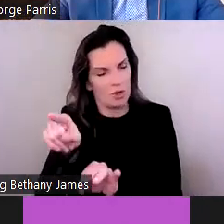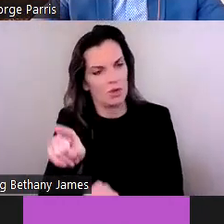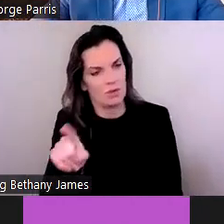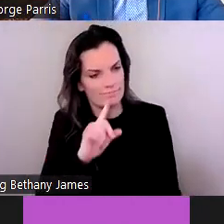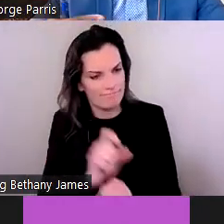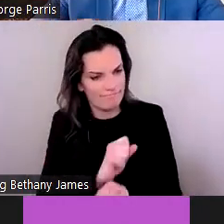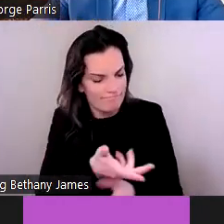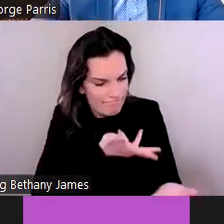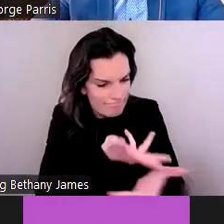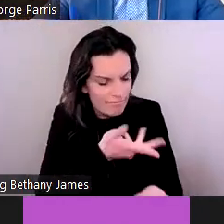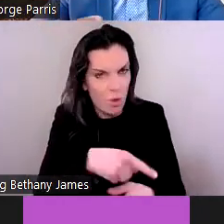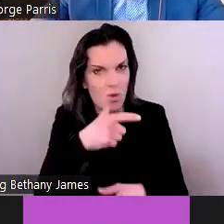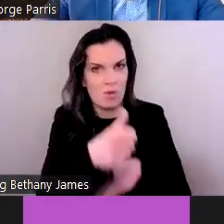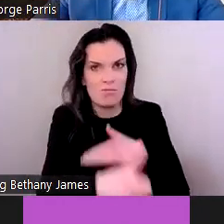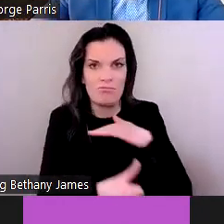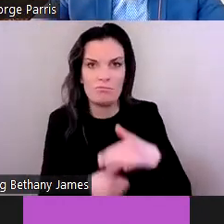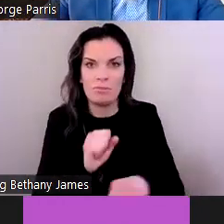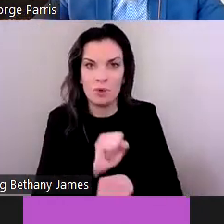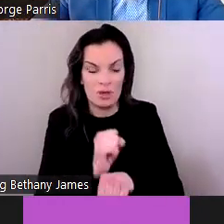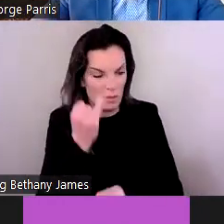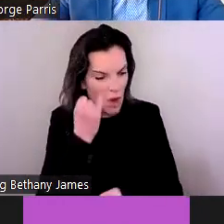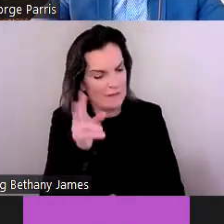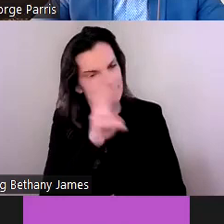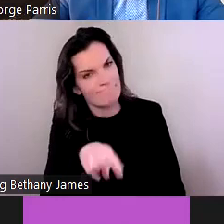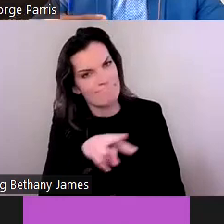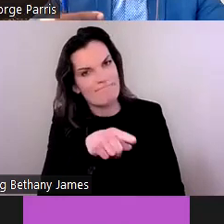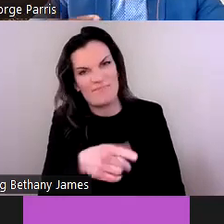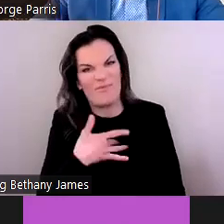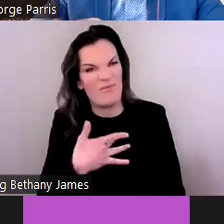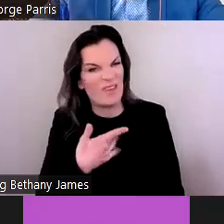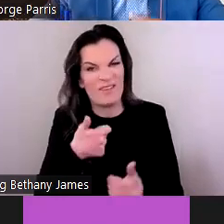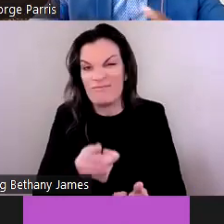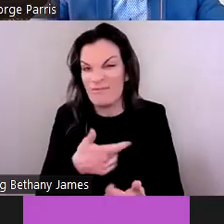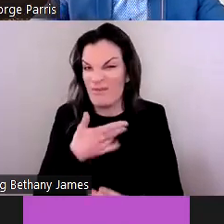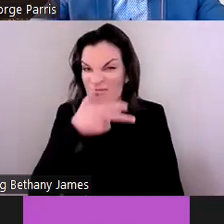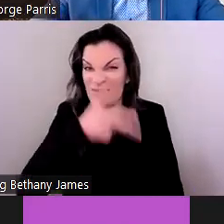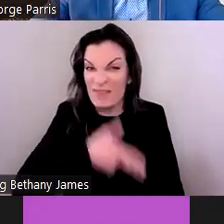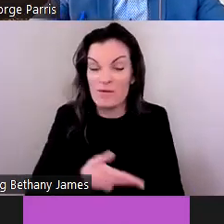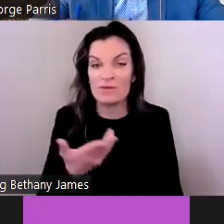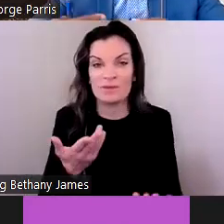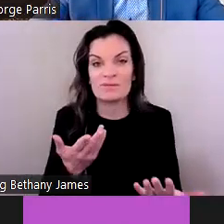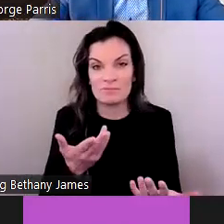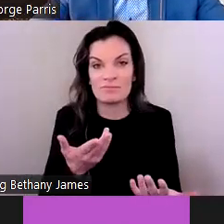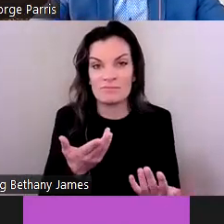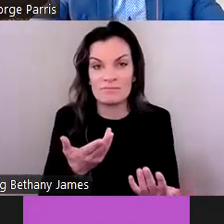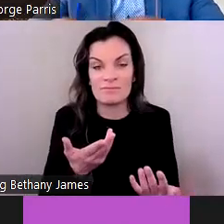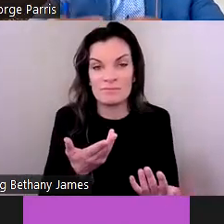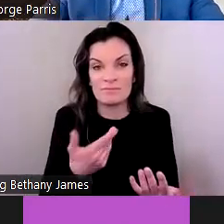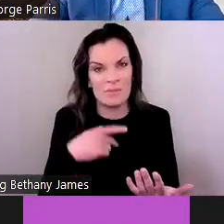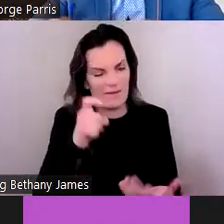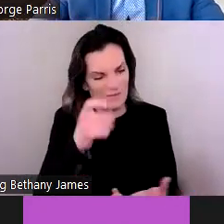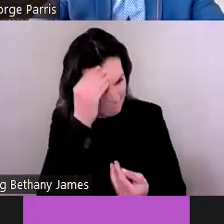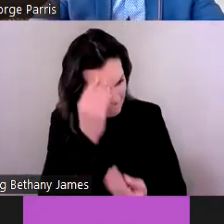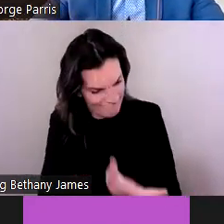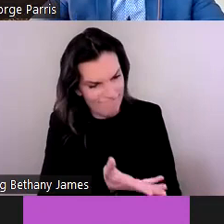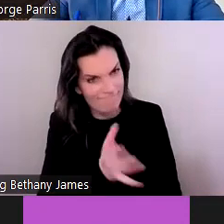to make sure that if they're not feeling well, and if they're not, we have to talk to people. We have to let them know